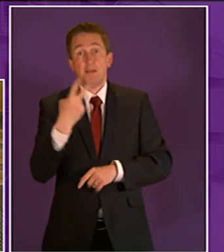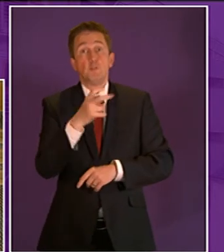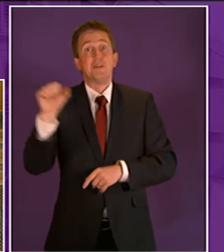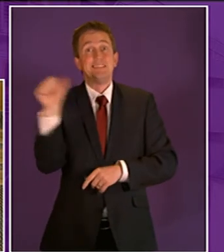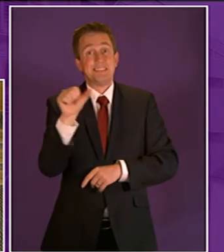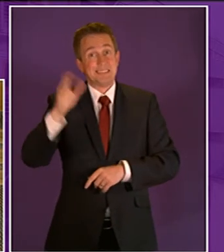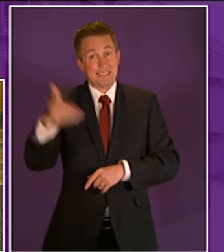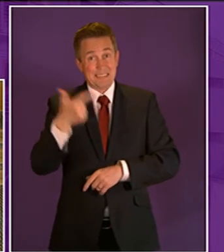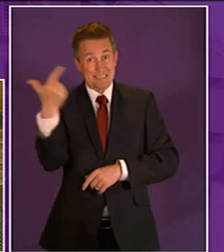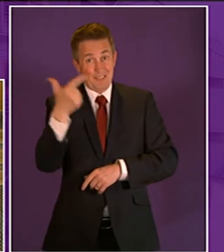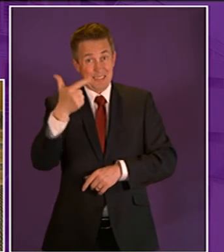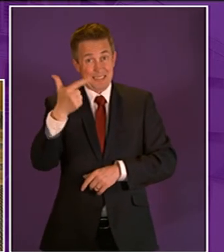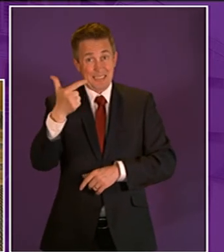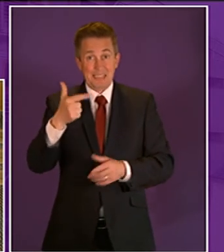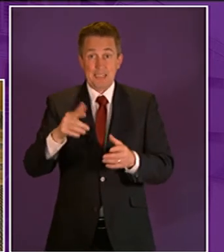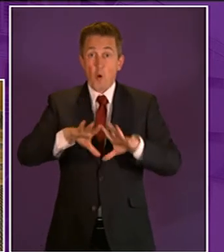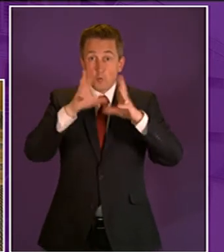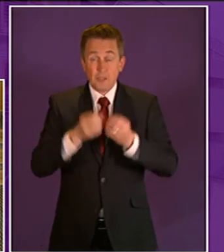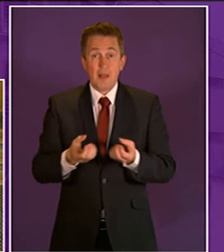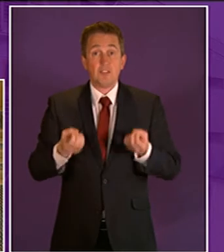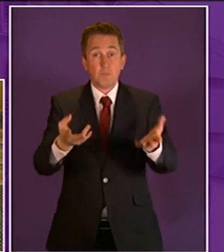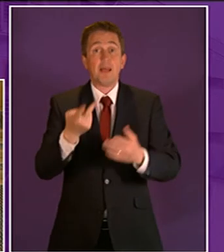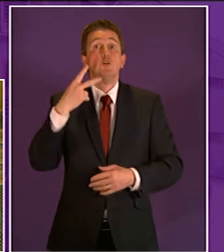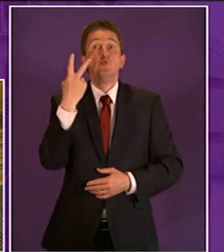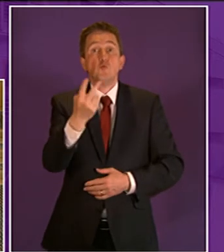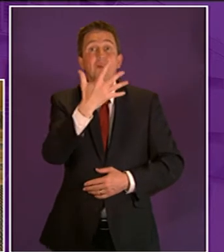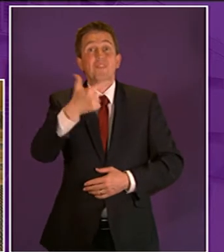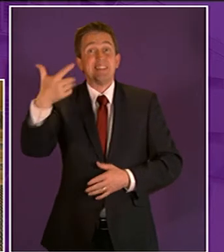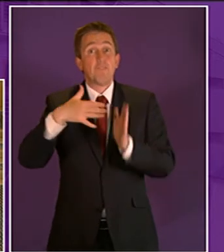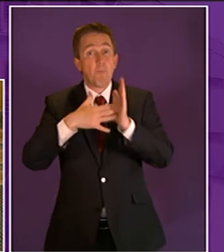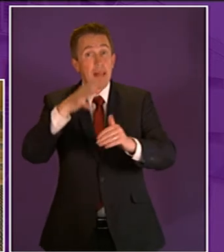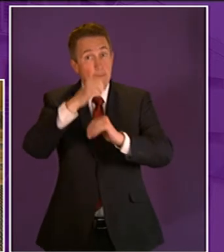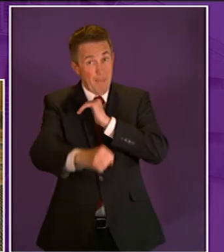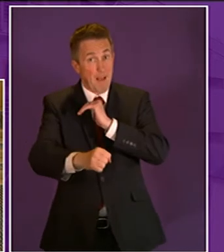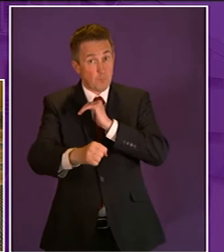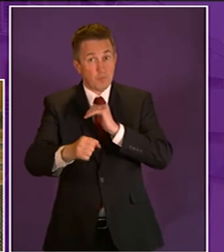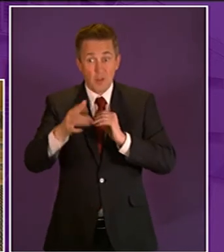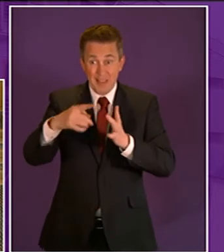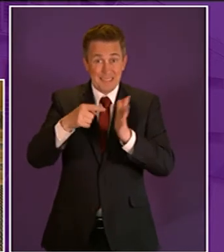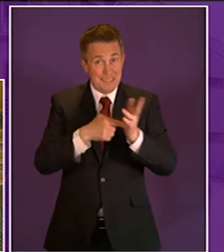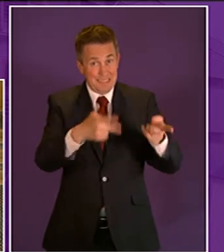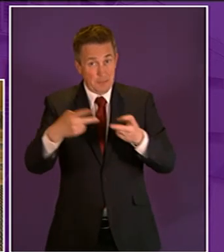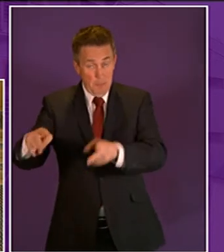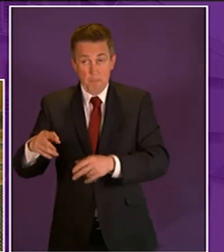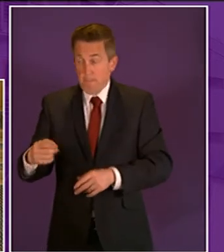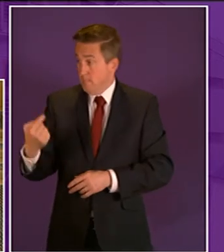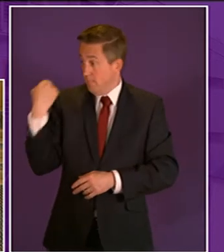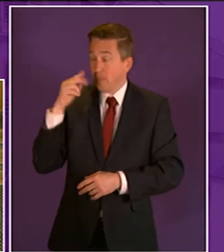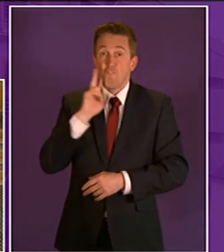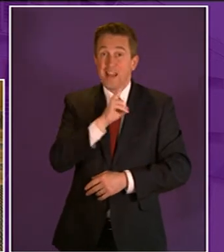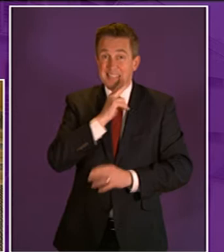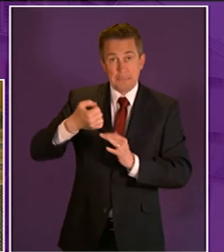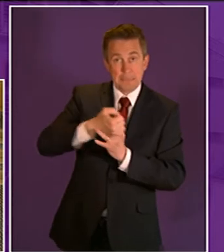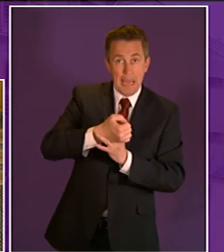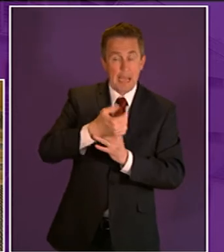2016-17, the total spend was around £257 million. Although the attack was unprecedented in its